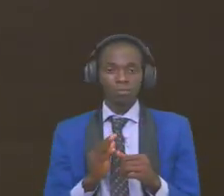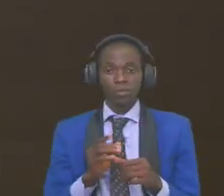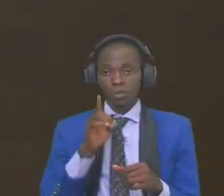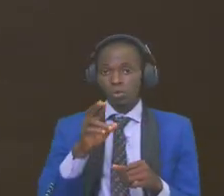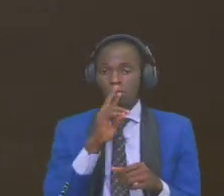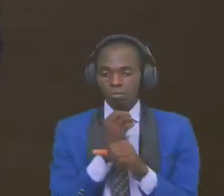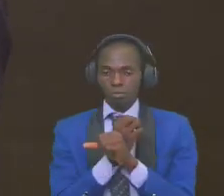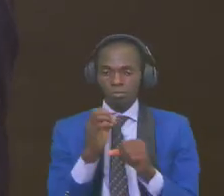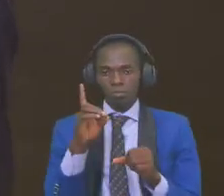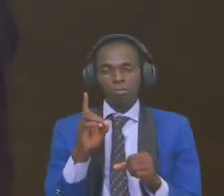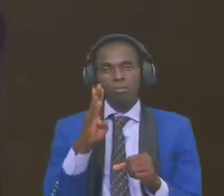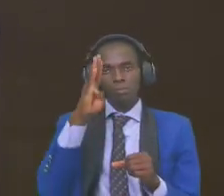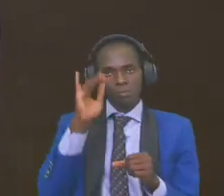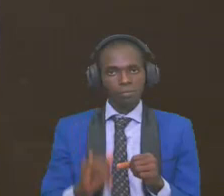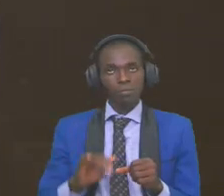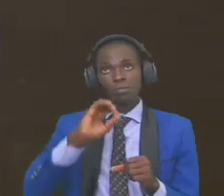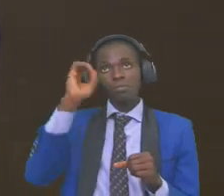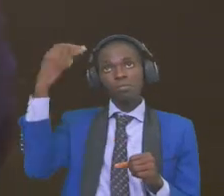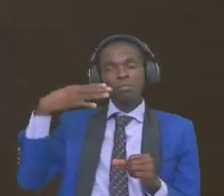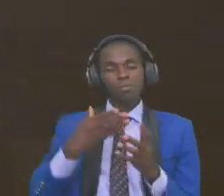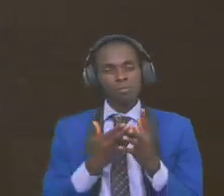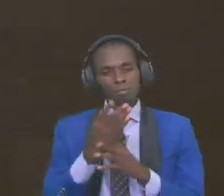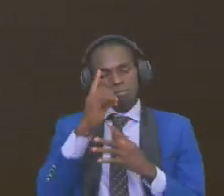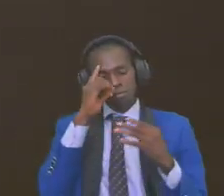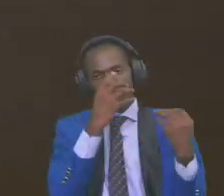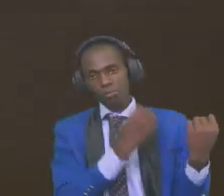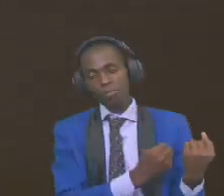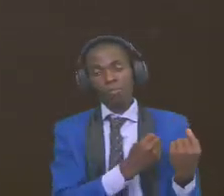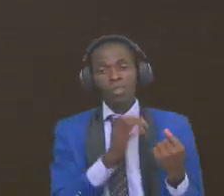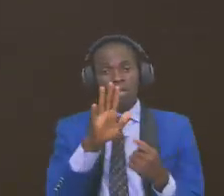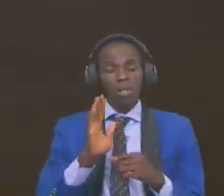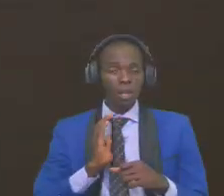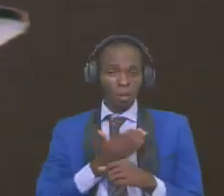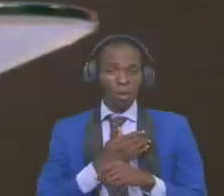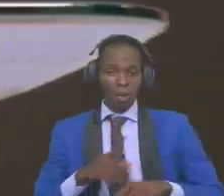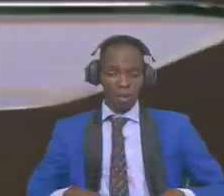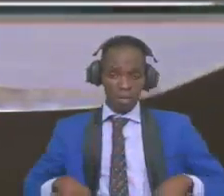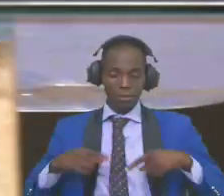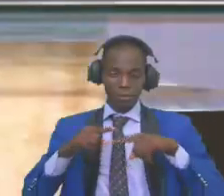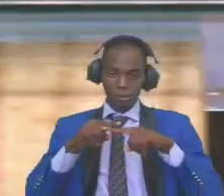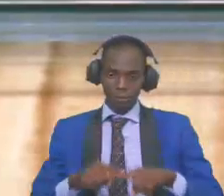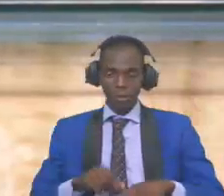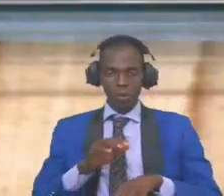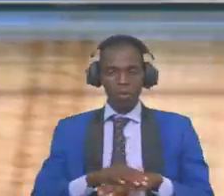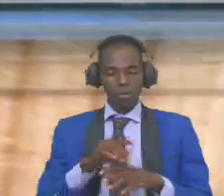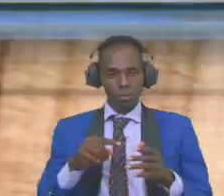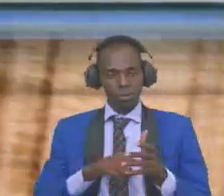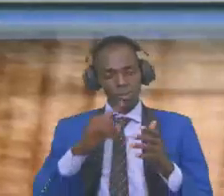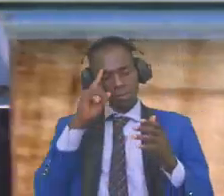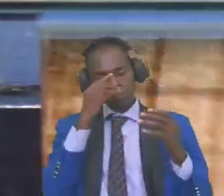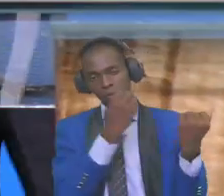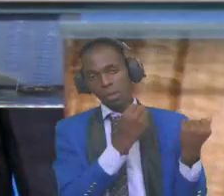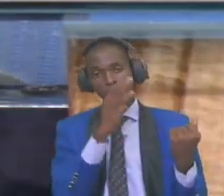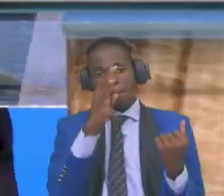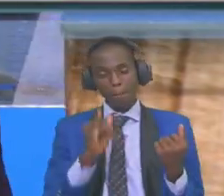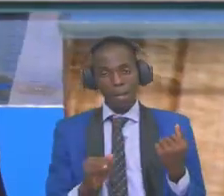are saved by grace through faith. Our life depends on faith. By faith ye